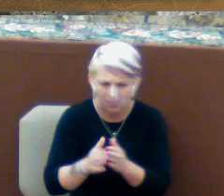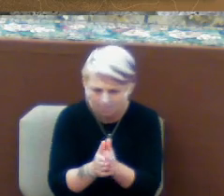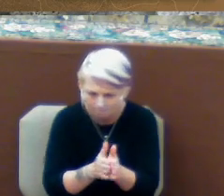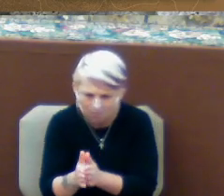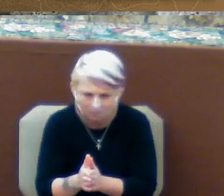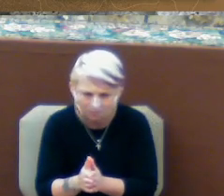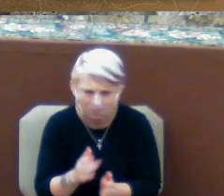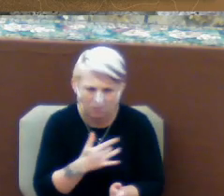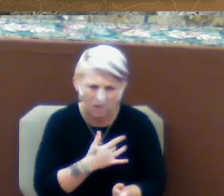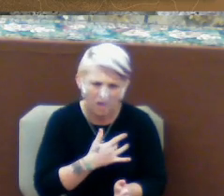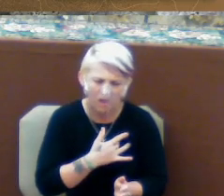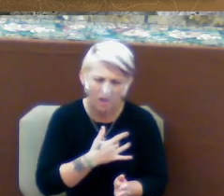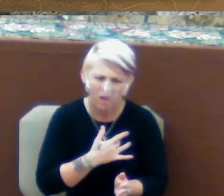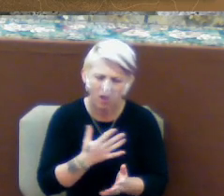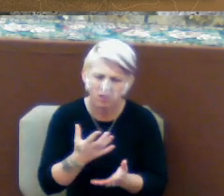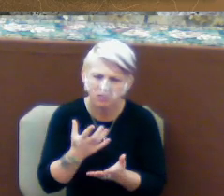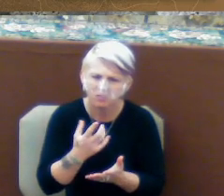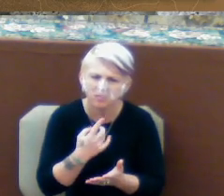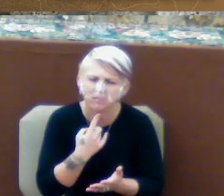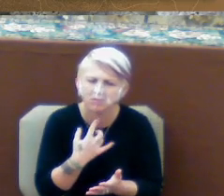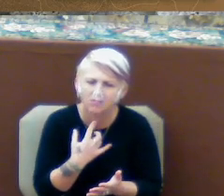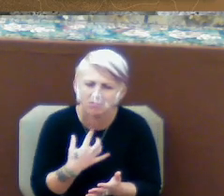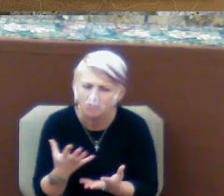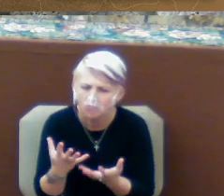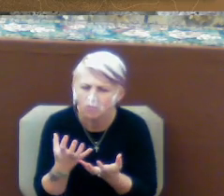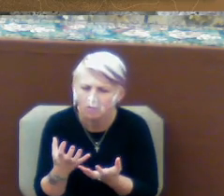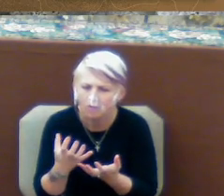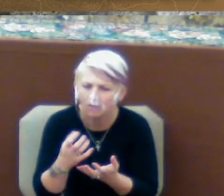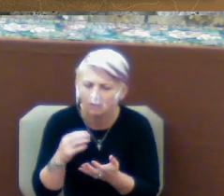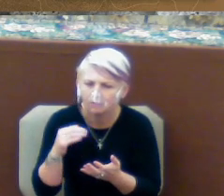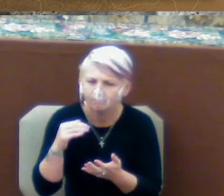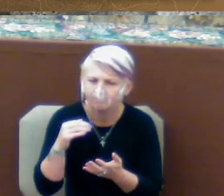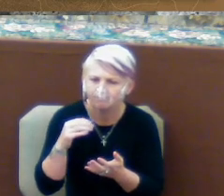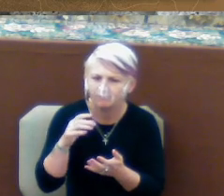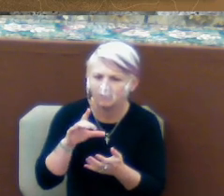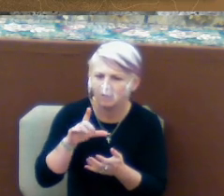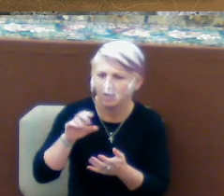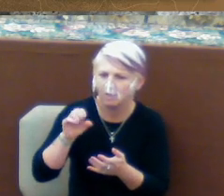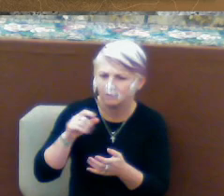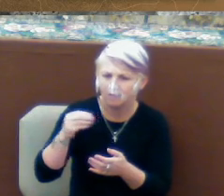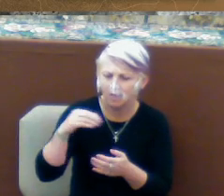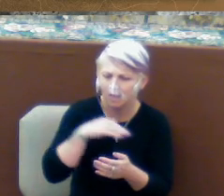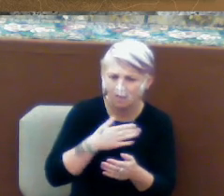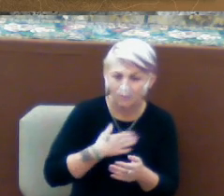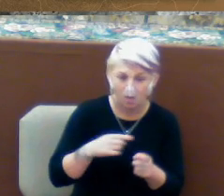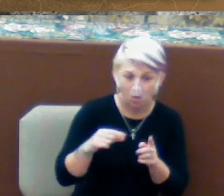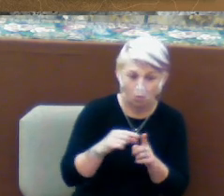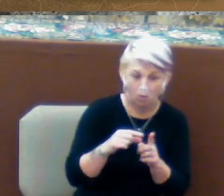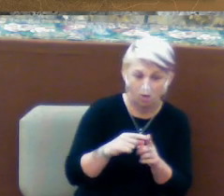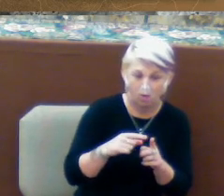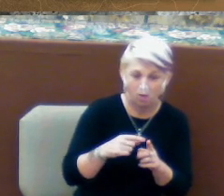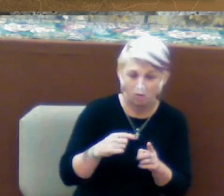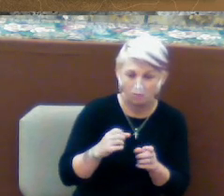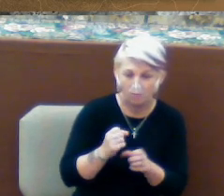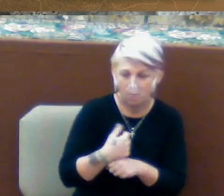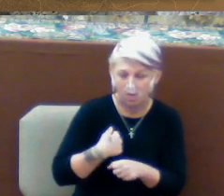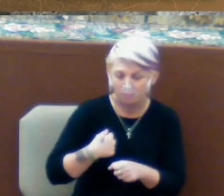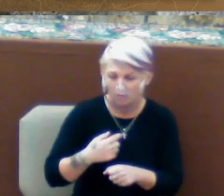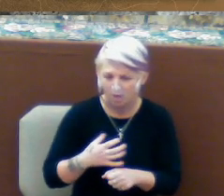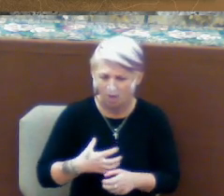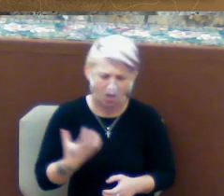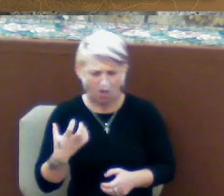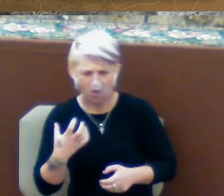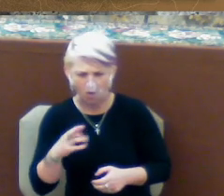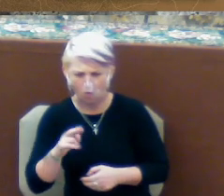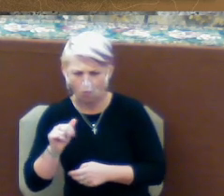heart lingers in places of lust and lies. My words take me to places of anger, rage, and